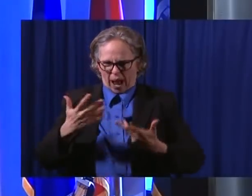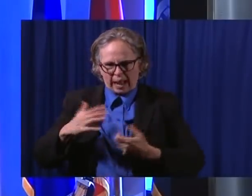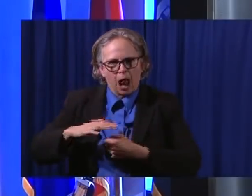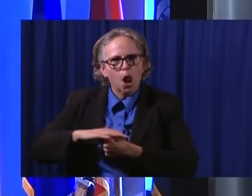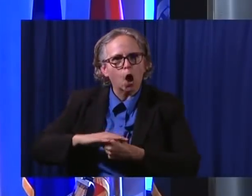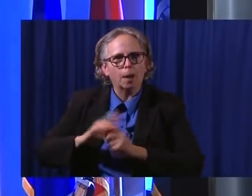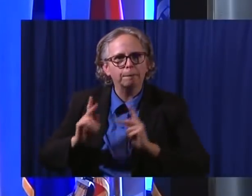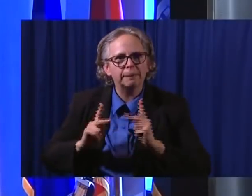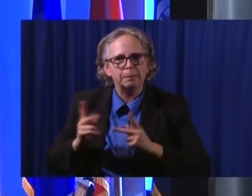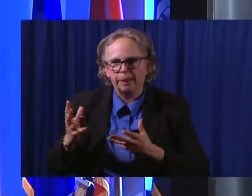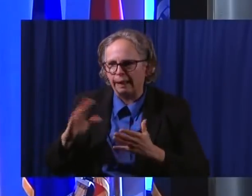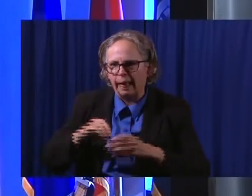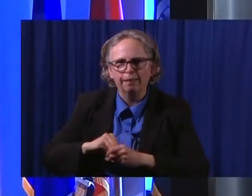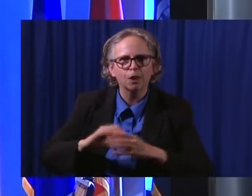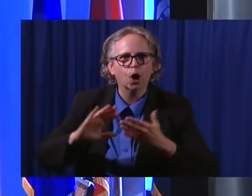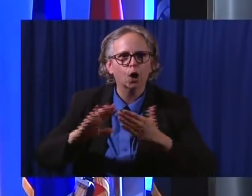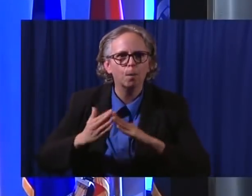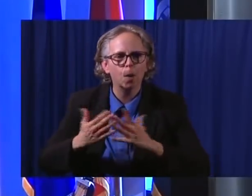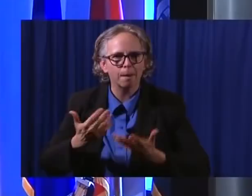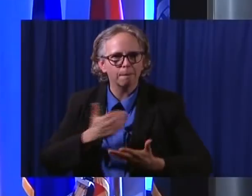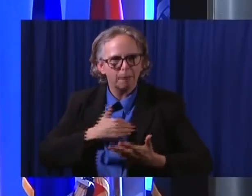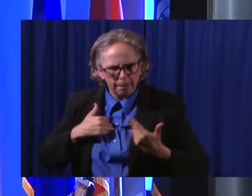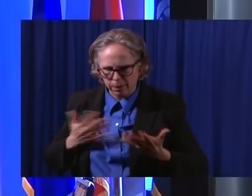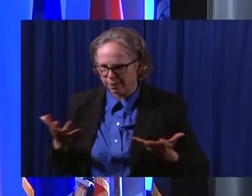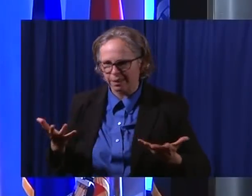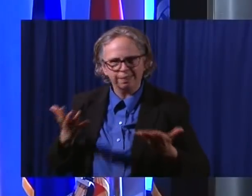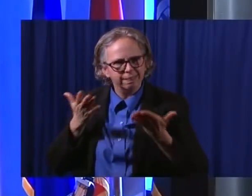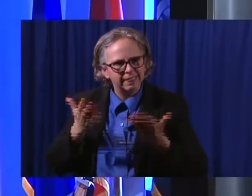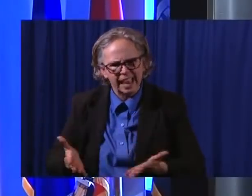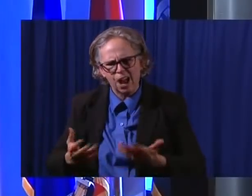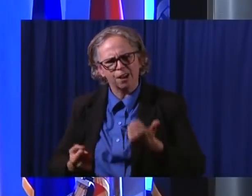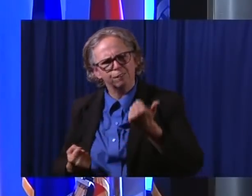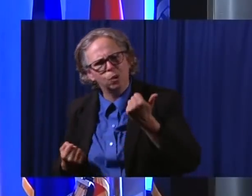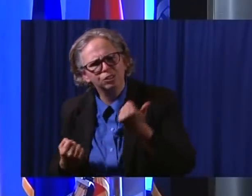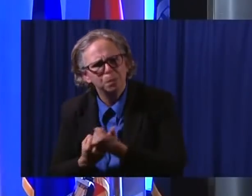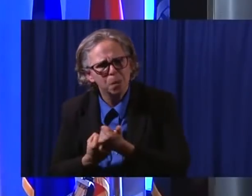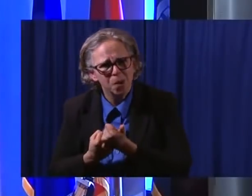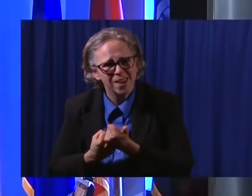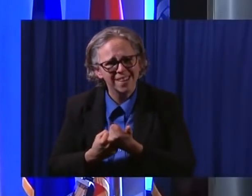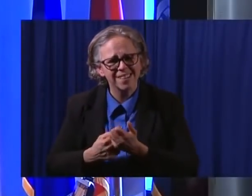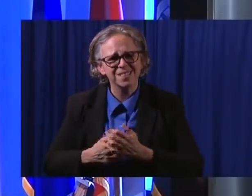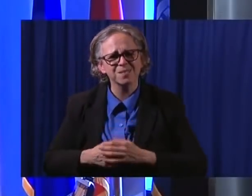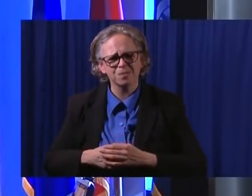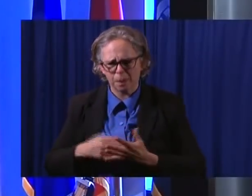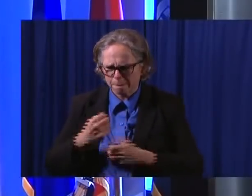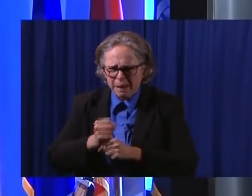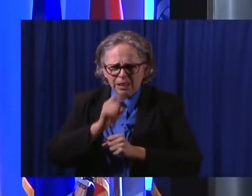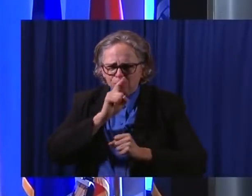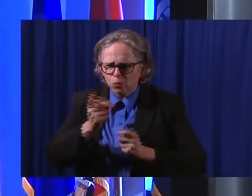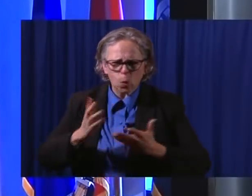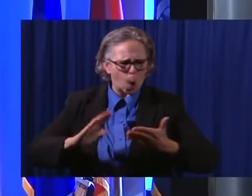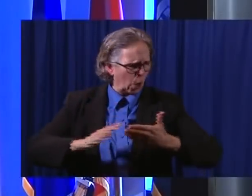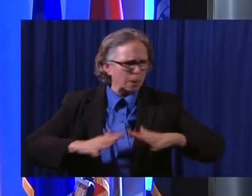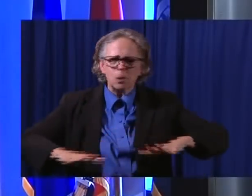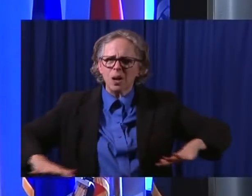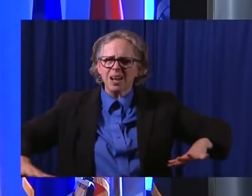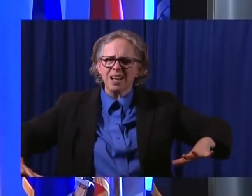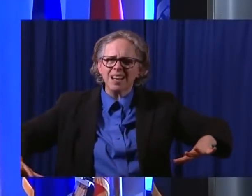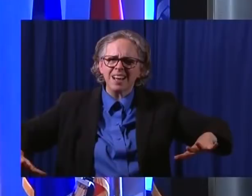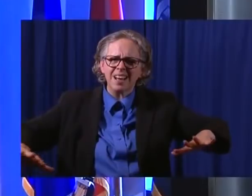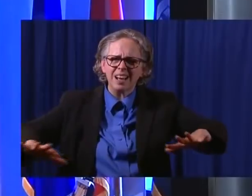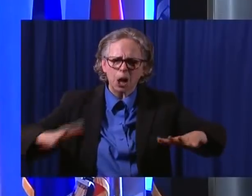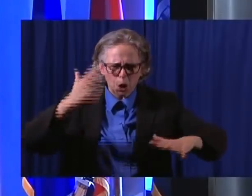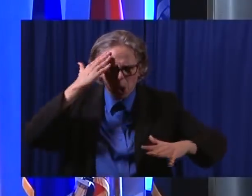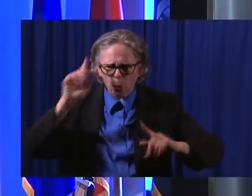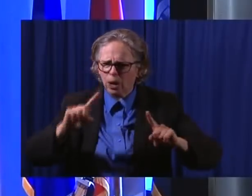best job that we can. But the local health department's responsible for not only making sure that the community is aware of where these sites are,